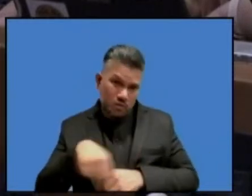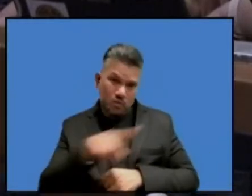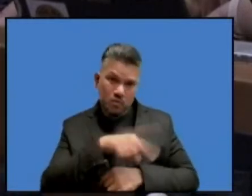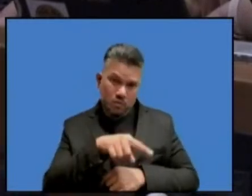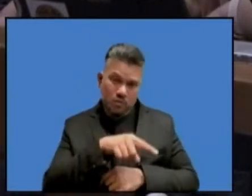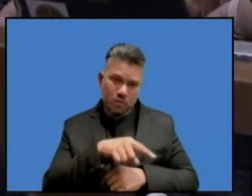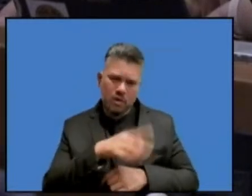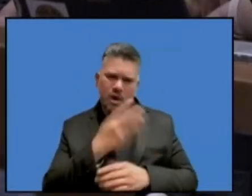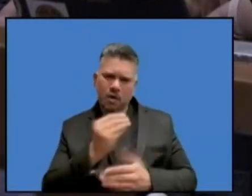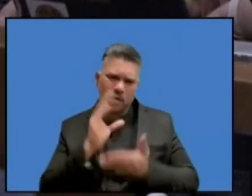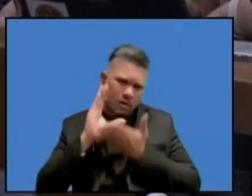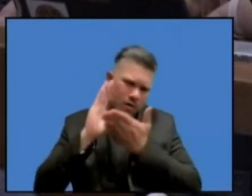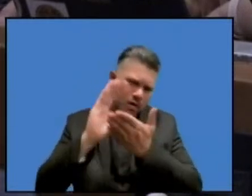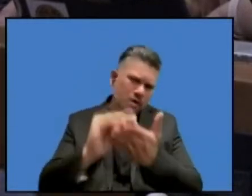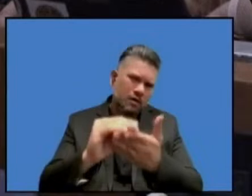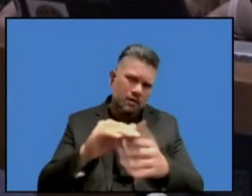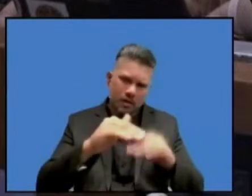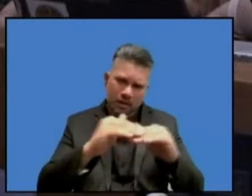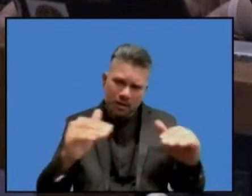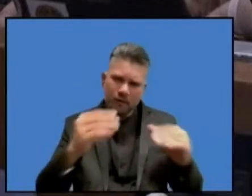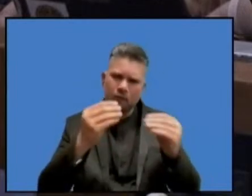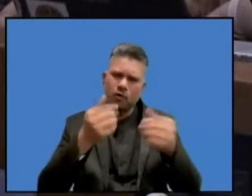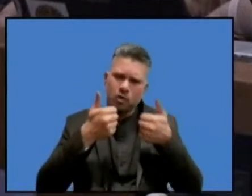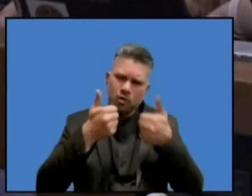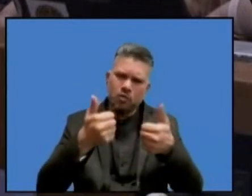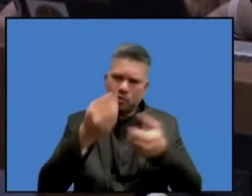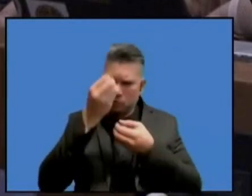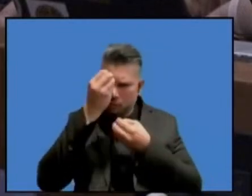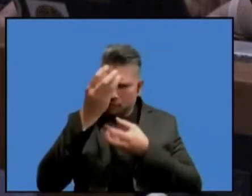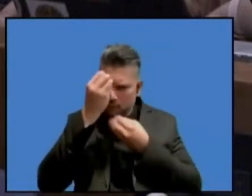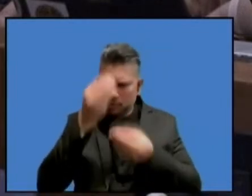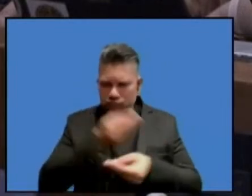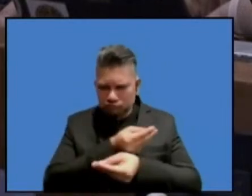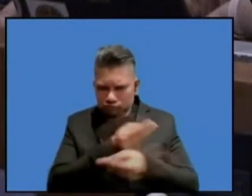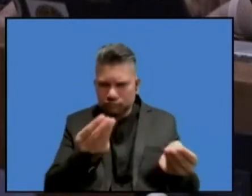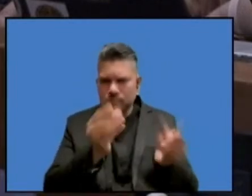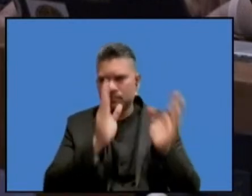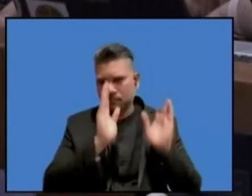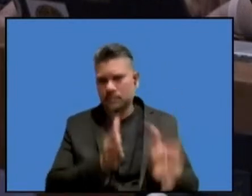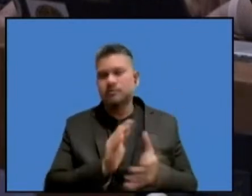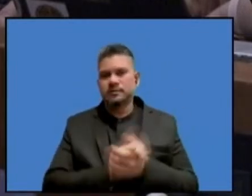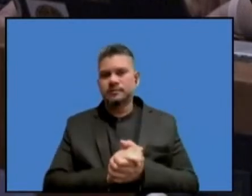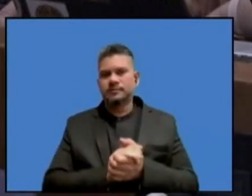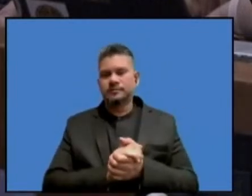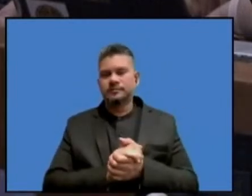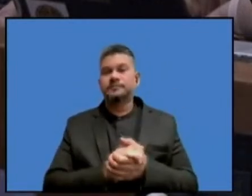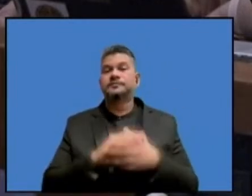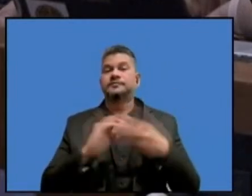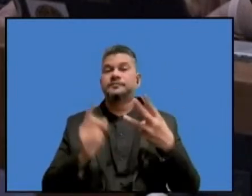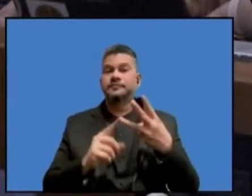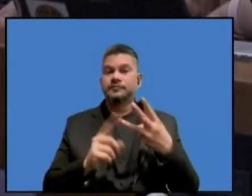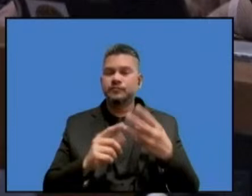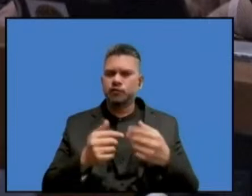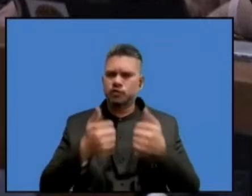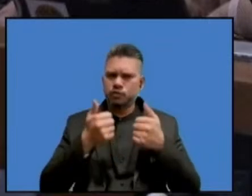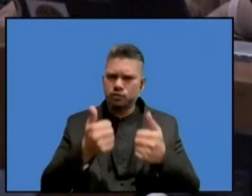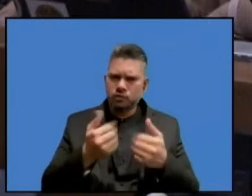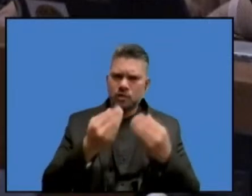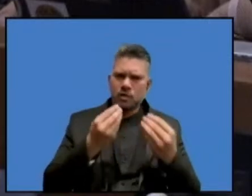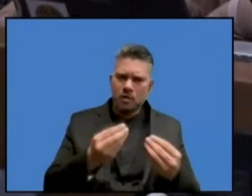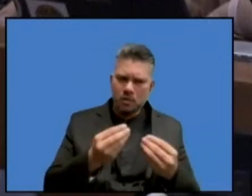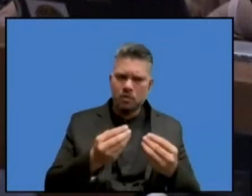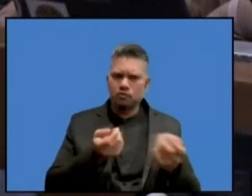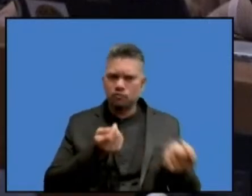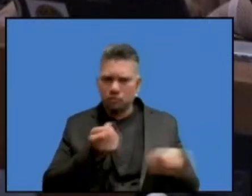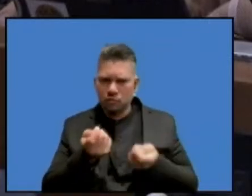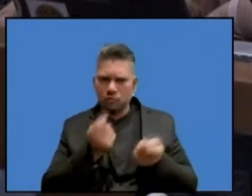and comprehensive information. Third, build mechanism for communication, coordination, and involvement of civil society and